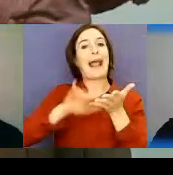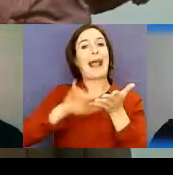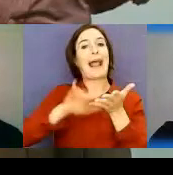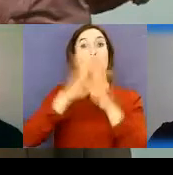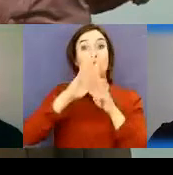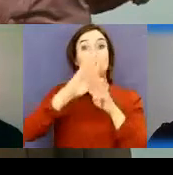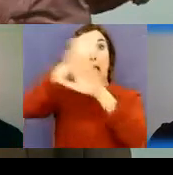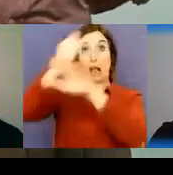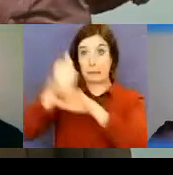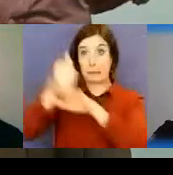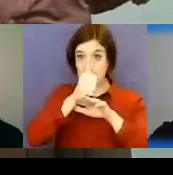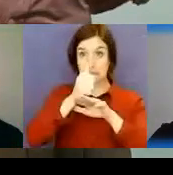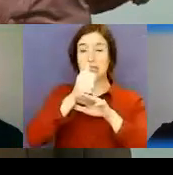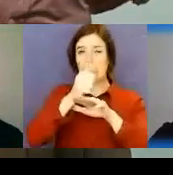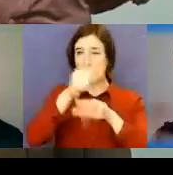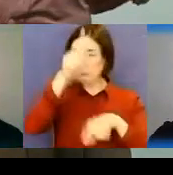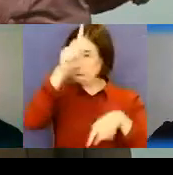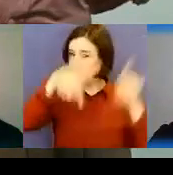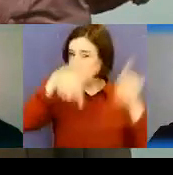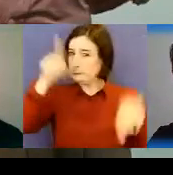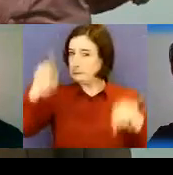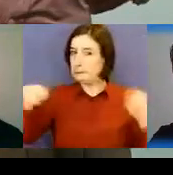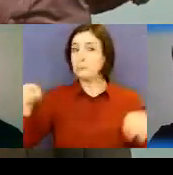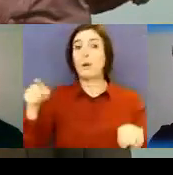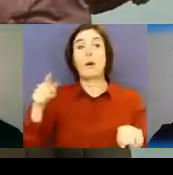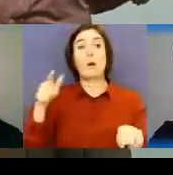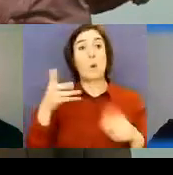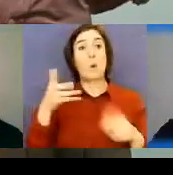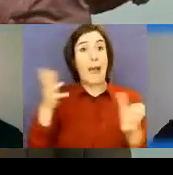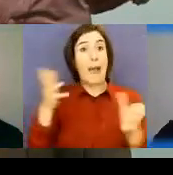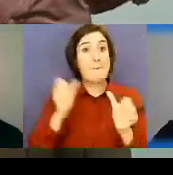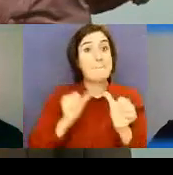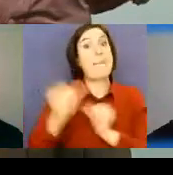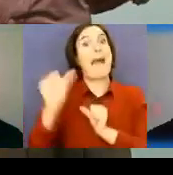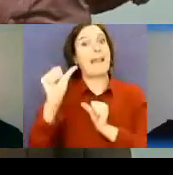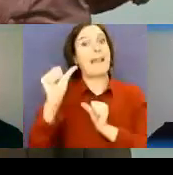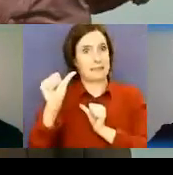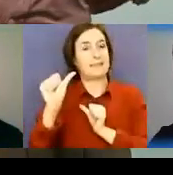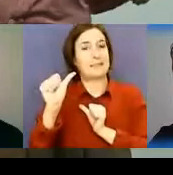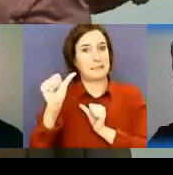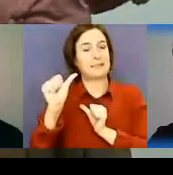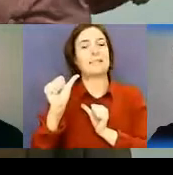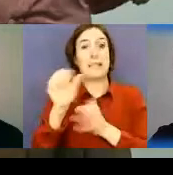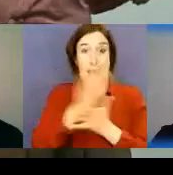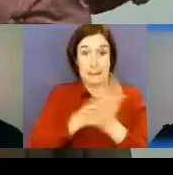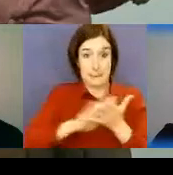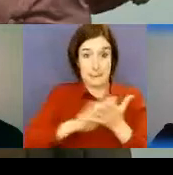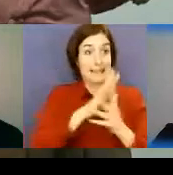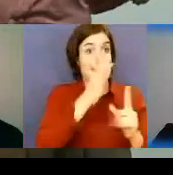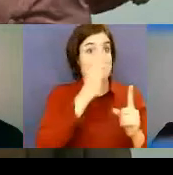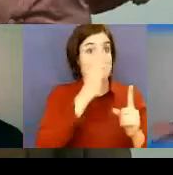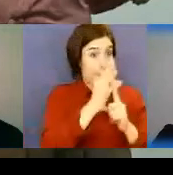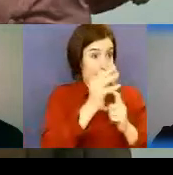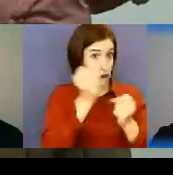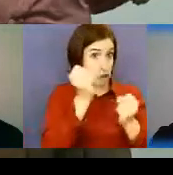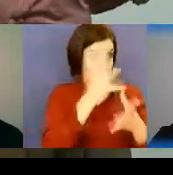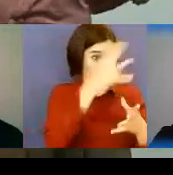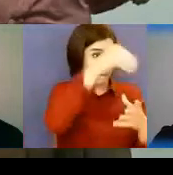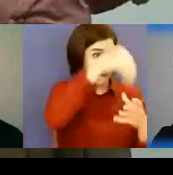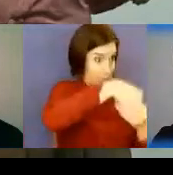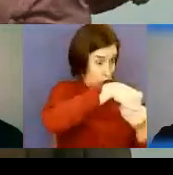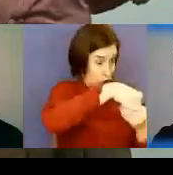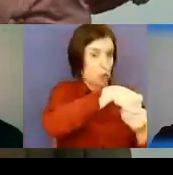like a seamless, frictionless pathway between specialist provision and being referred into a community-based support